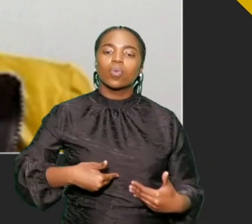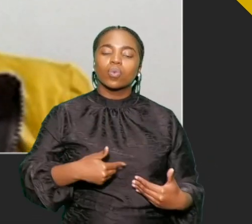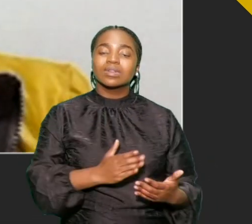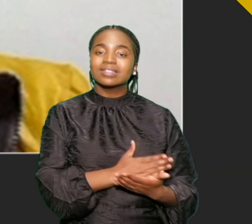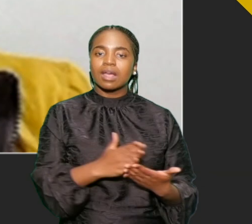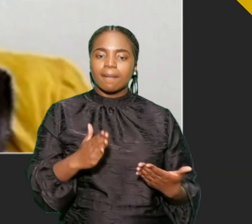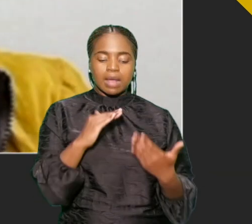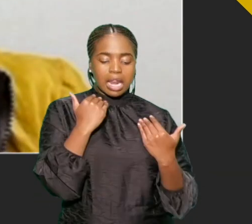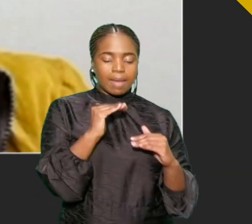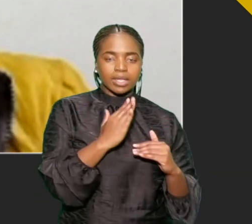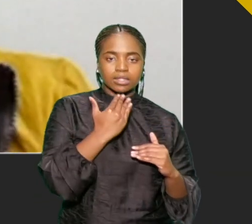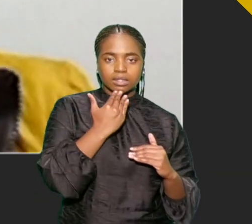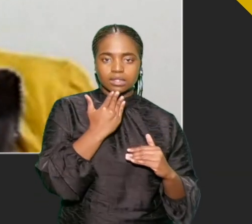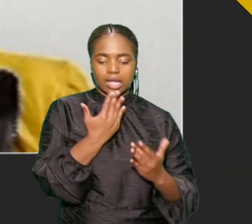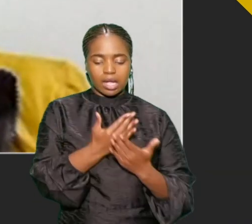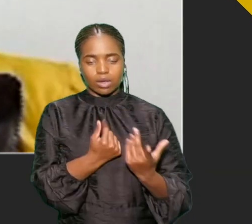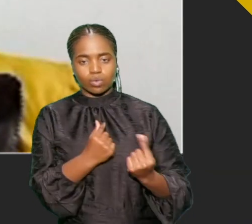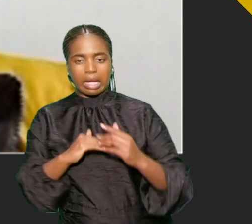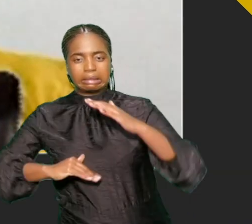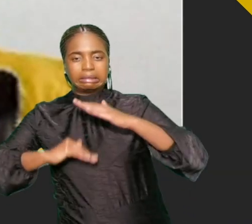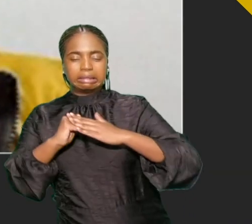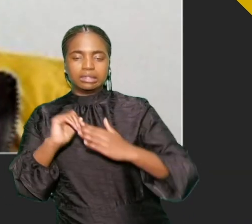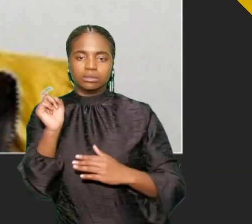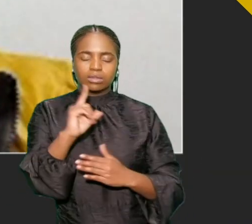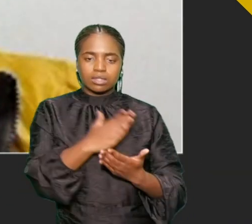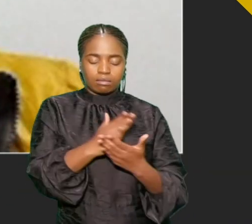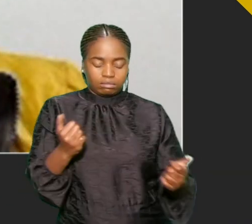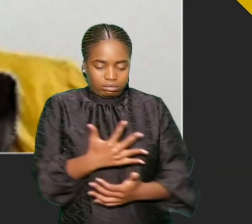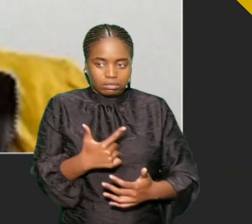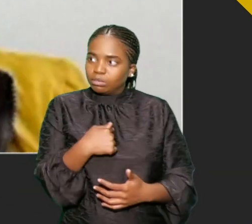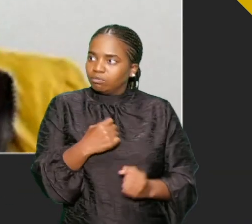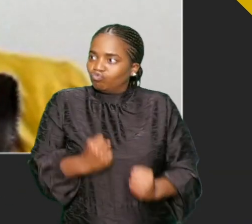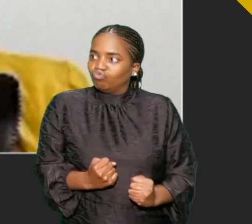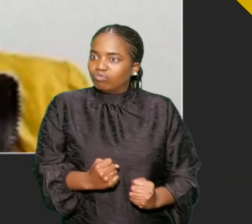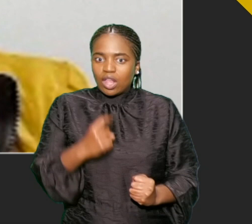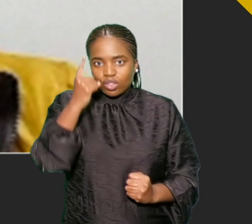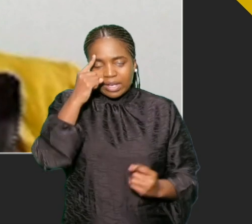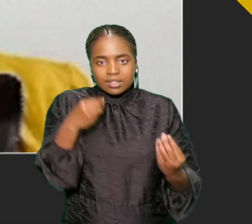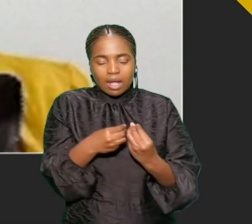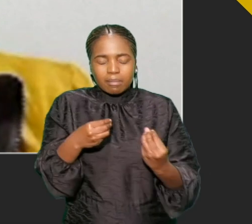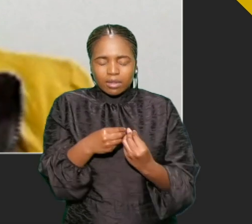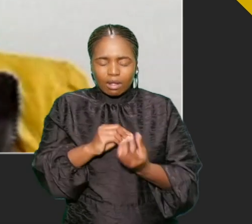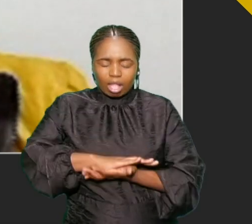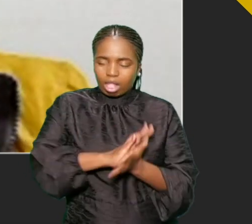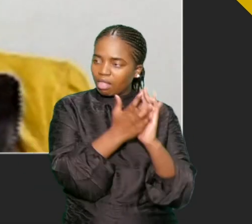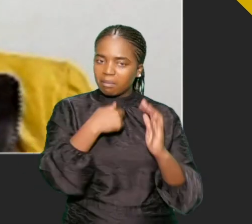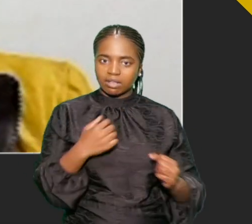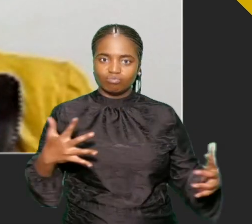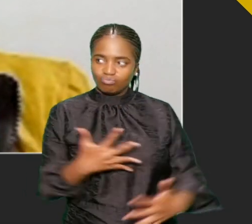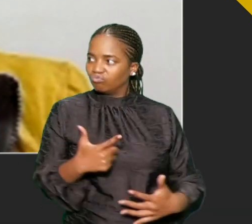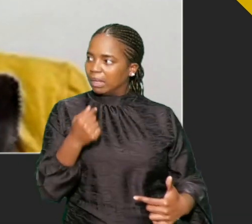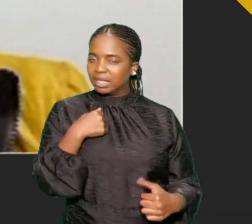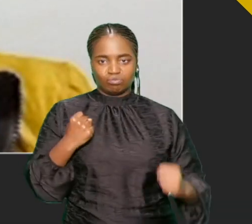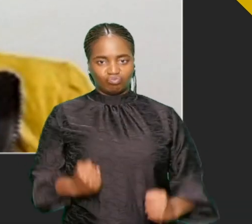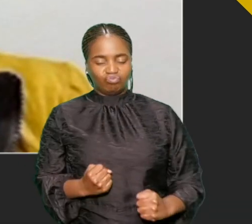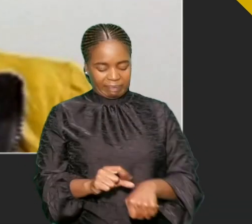their limits are, what their strengths are, and baba when they are actually surprised by, they thought something will crush them, but they are surprised by how they are